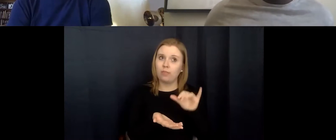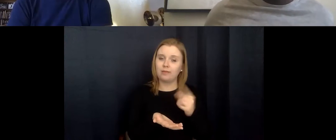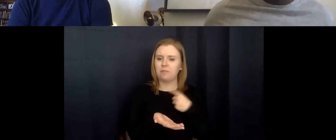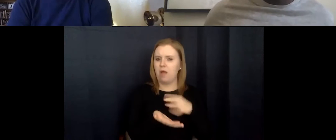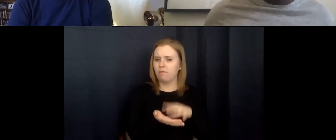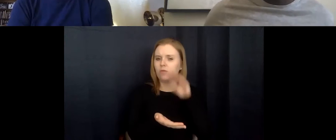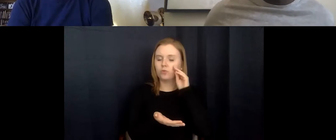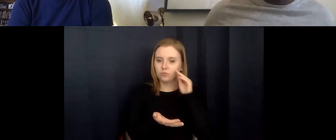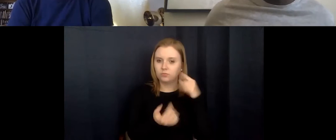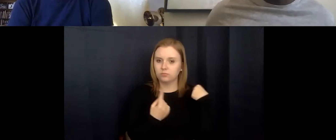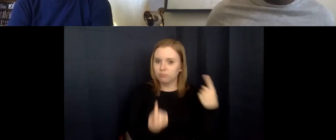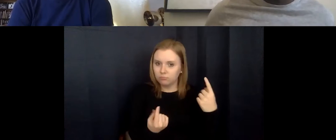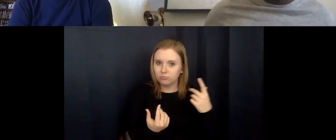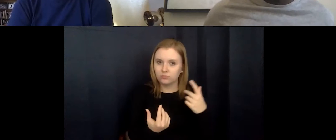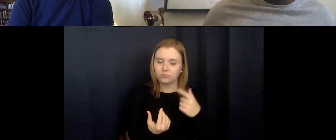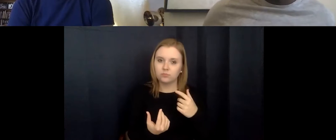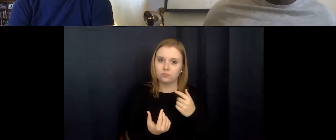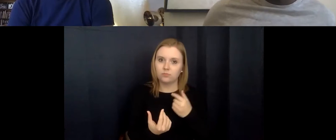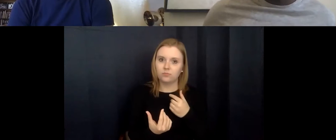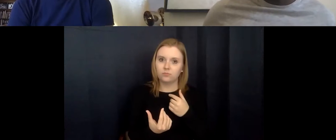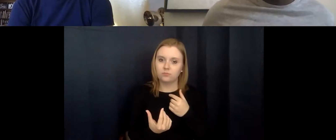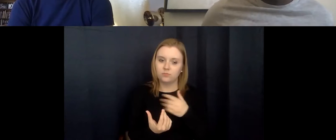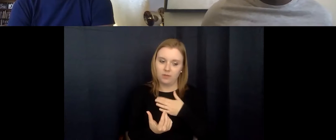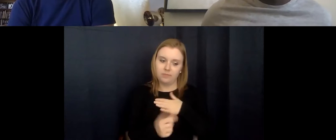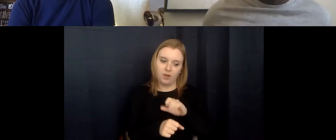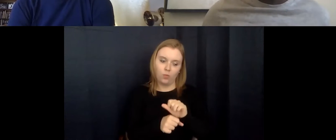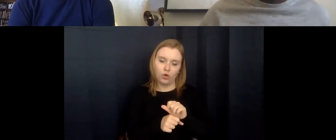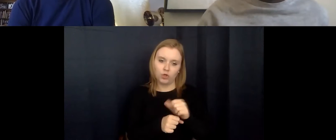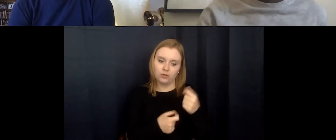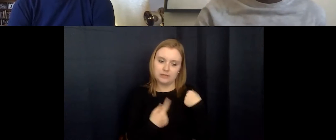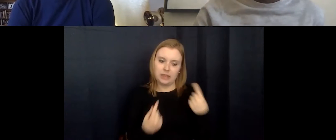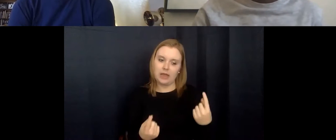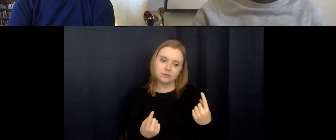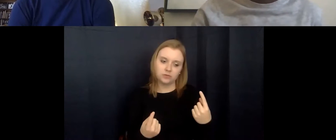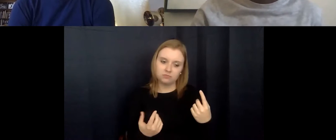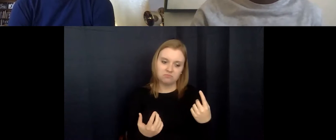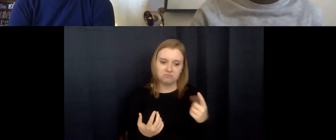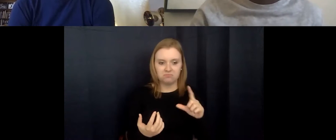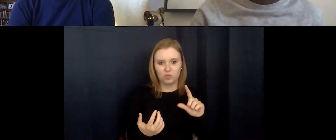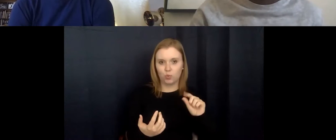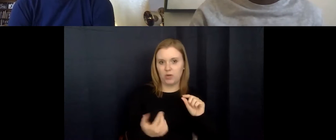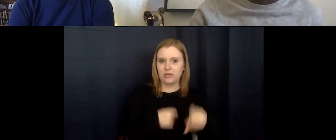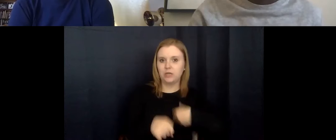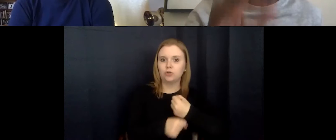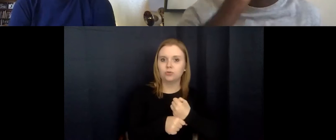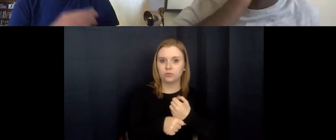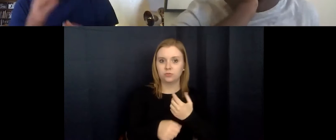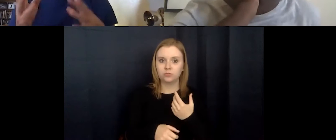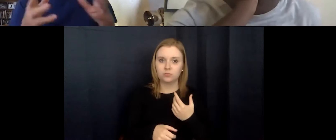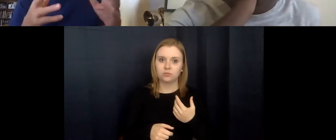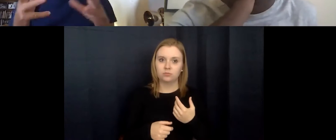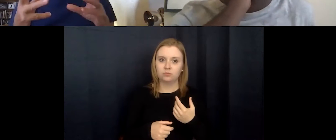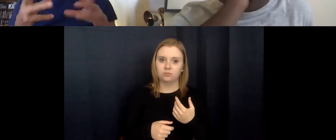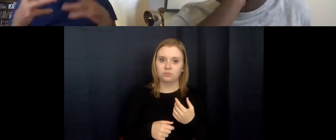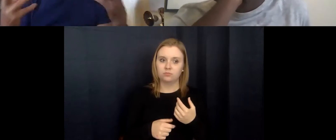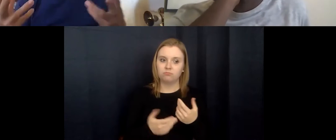also in my work in the last 20 years has been something